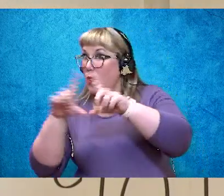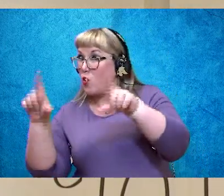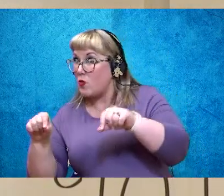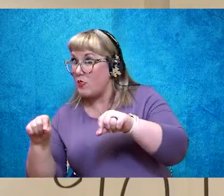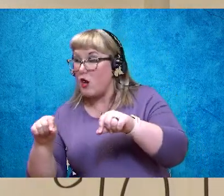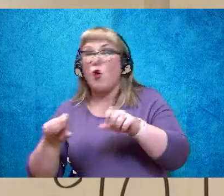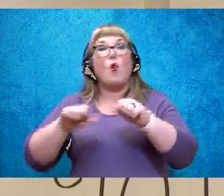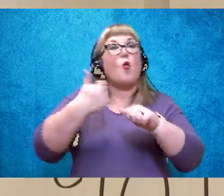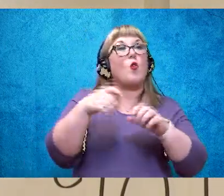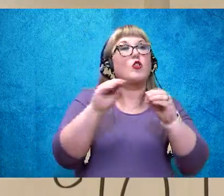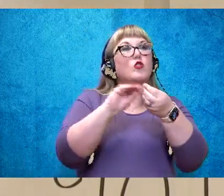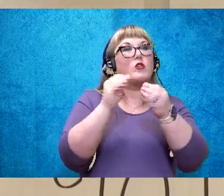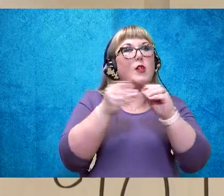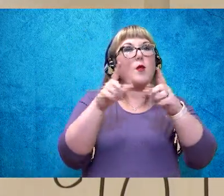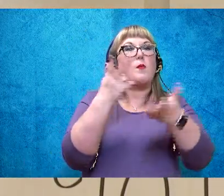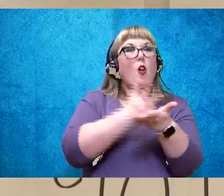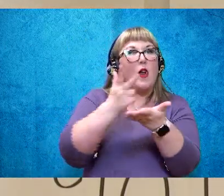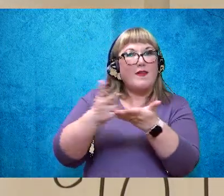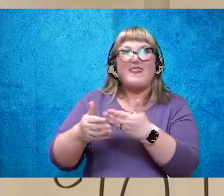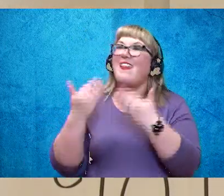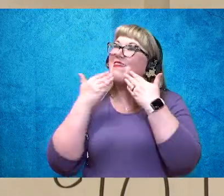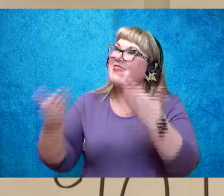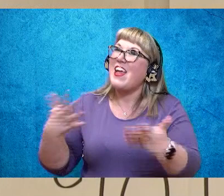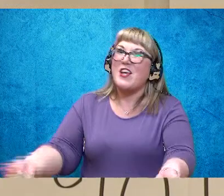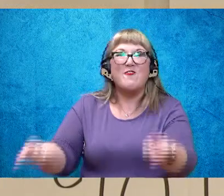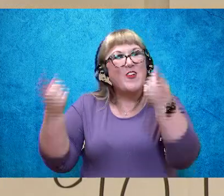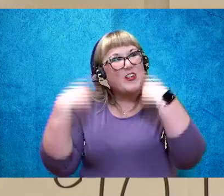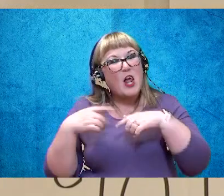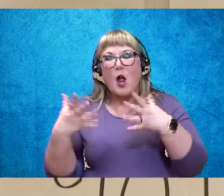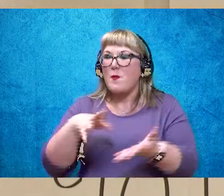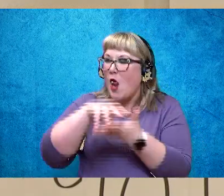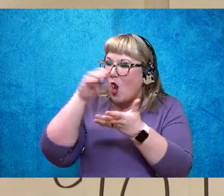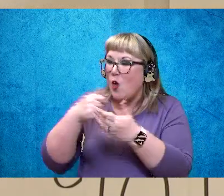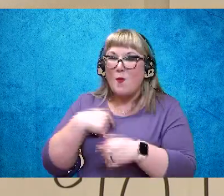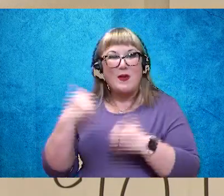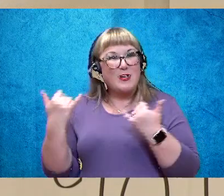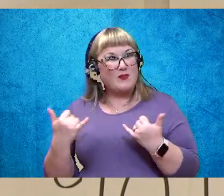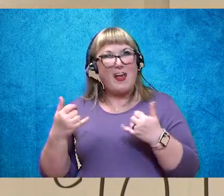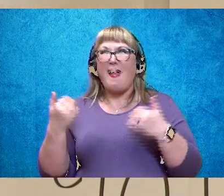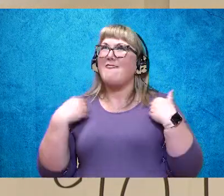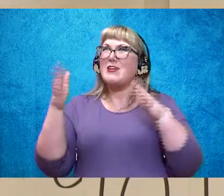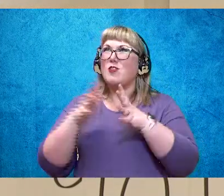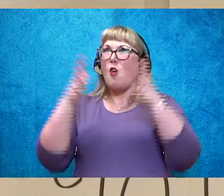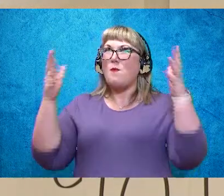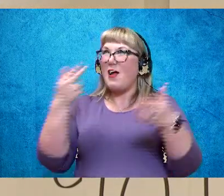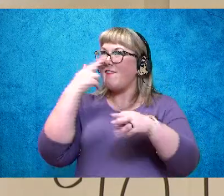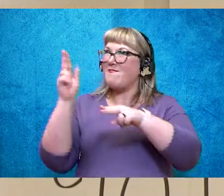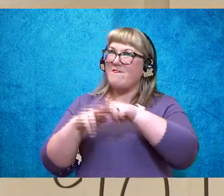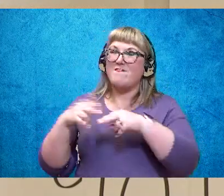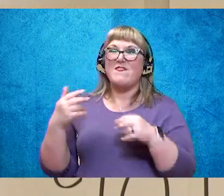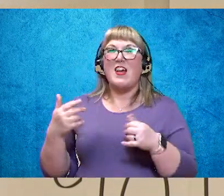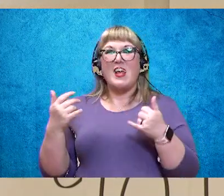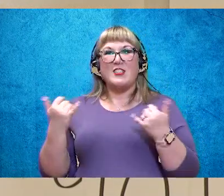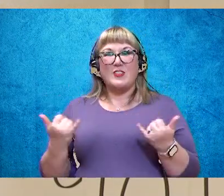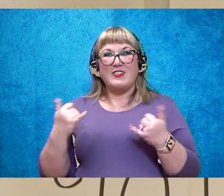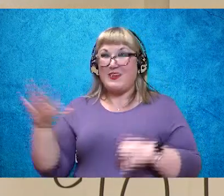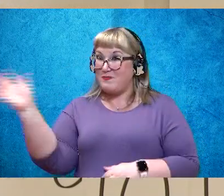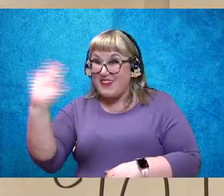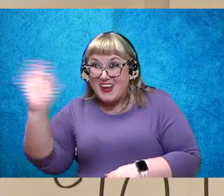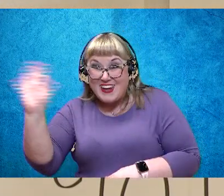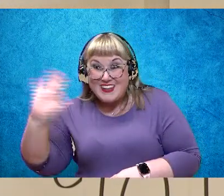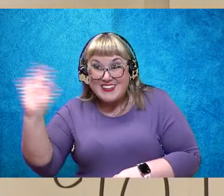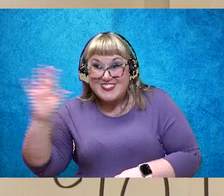number parking lots. But thank you for coming and learning with me today. I've had so much fun with you, and I will see you again on Monday.